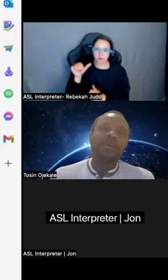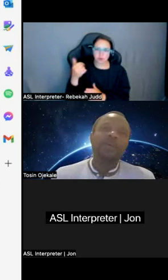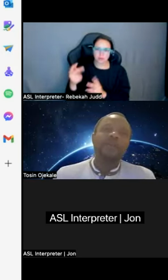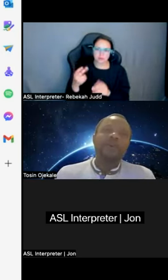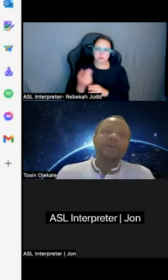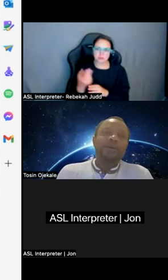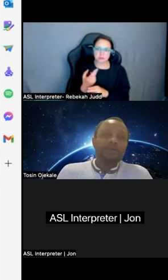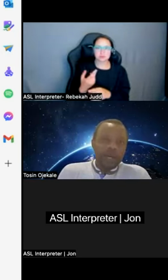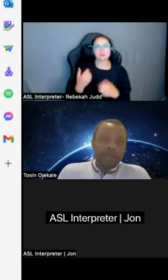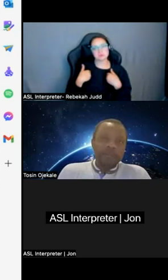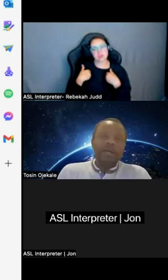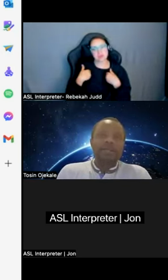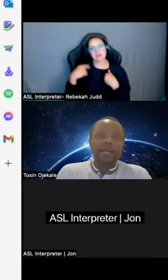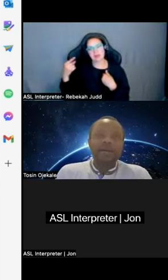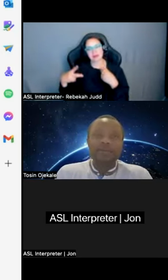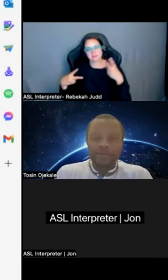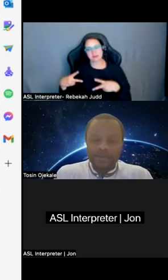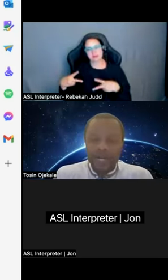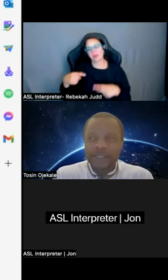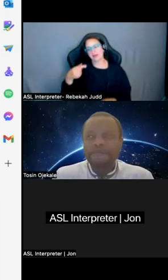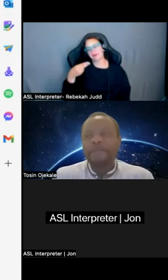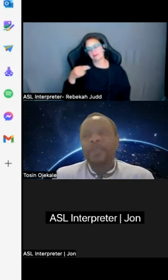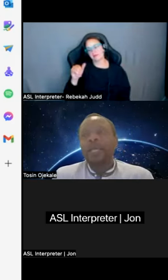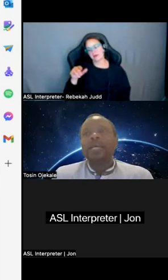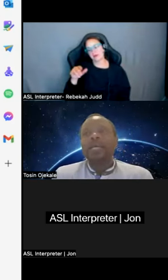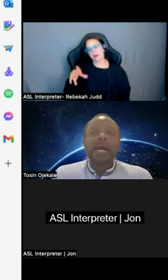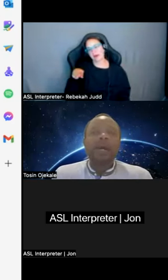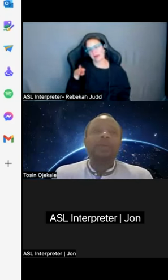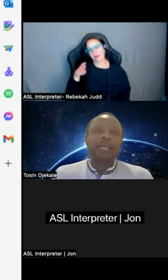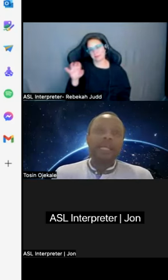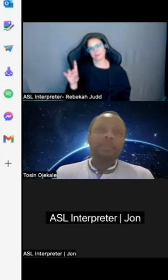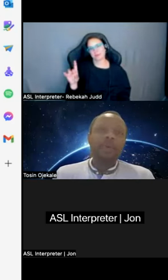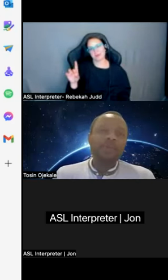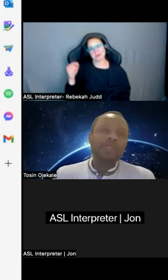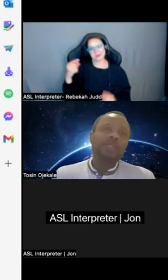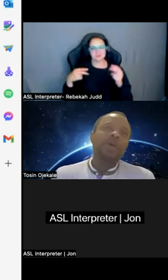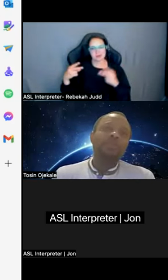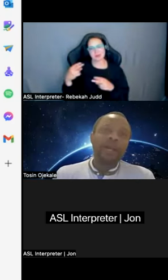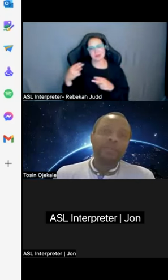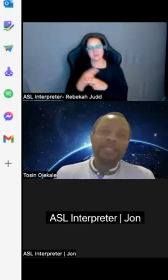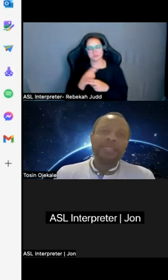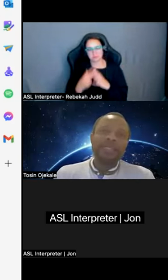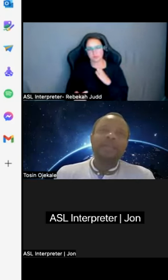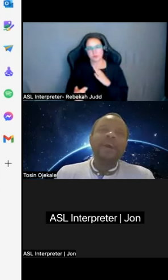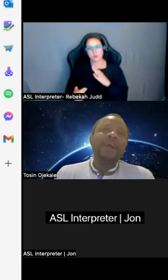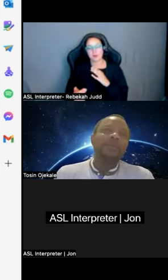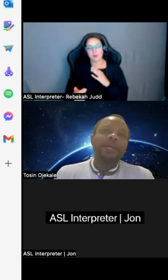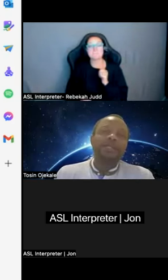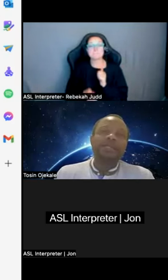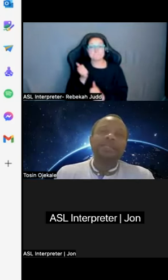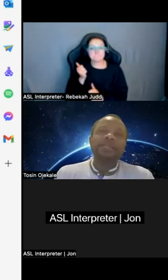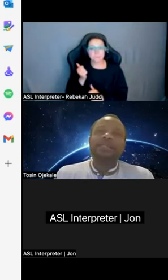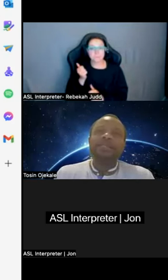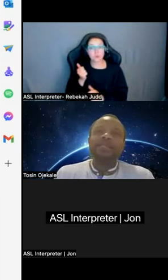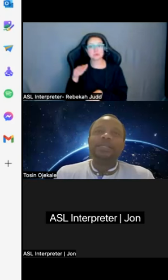combination of on-prem and cloud, right? Now, in most on-premise